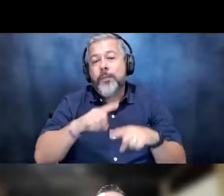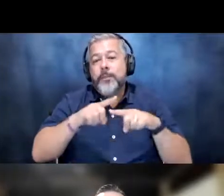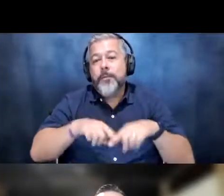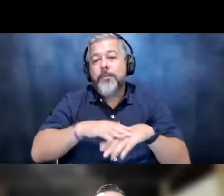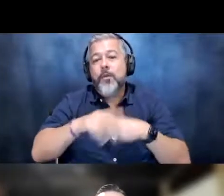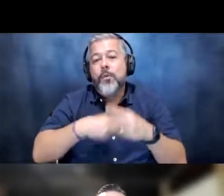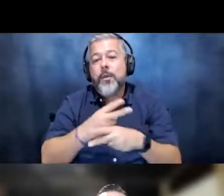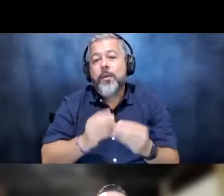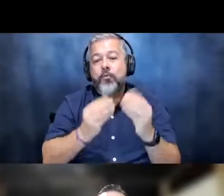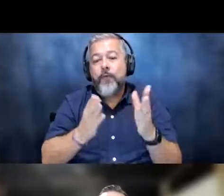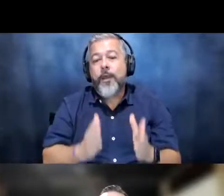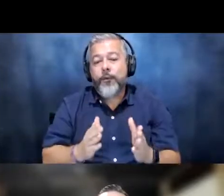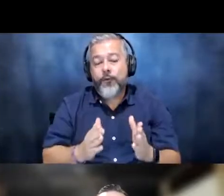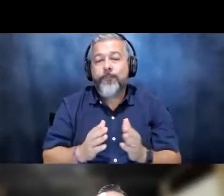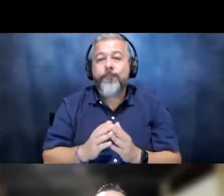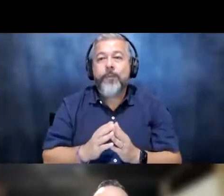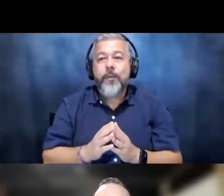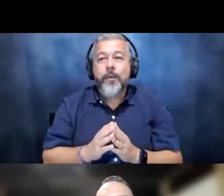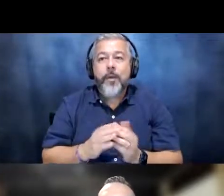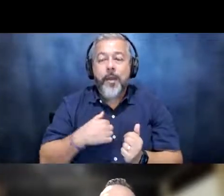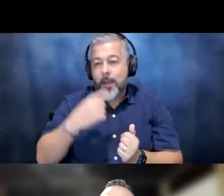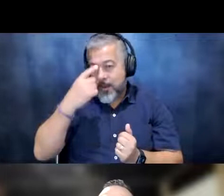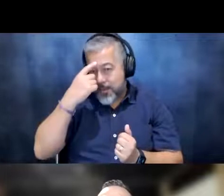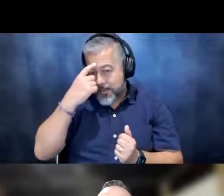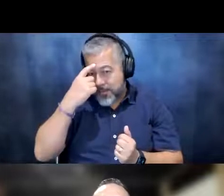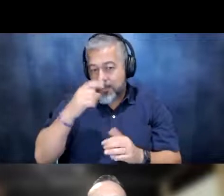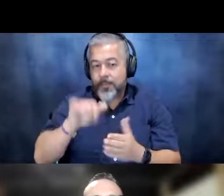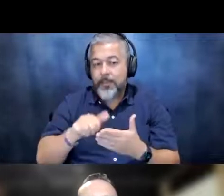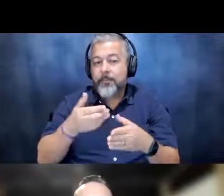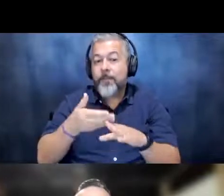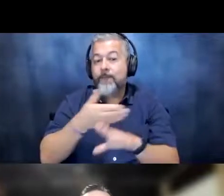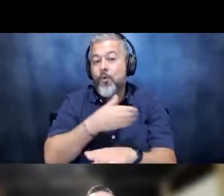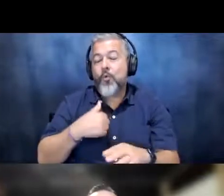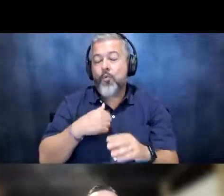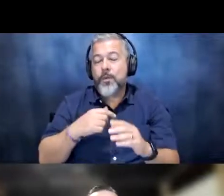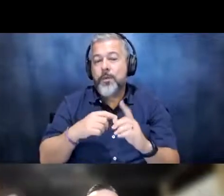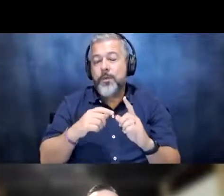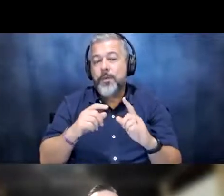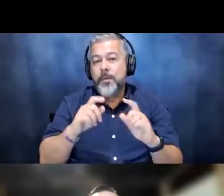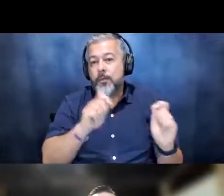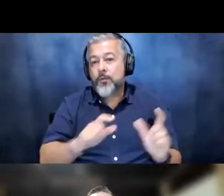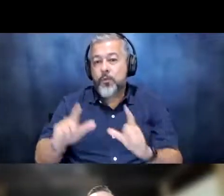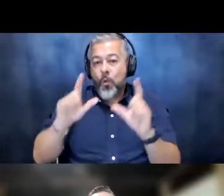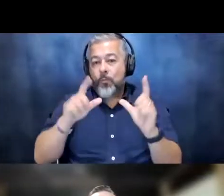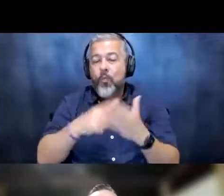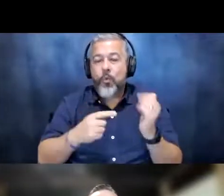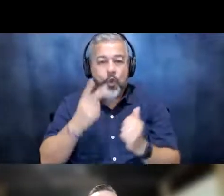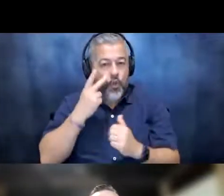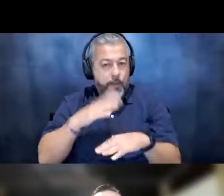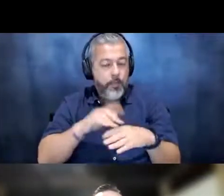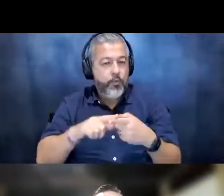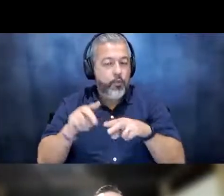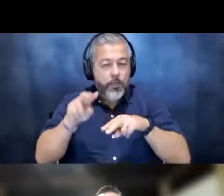provider. And so I think this was before we kind of scoped what we're looking at to explore